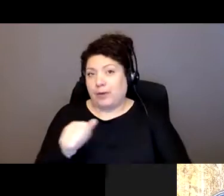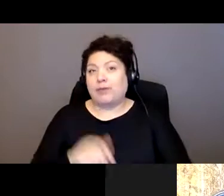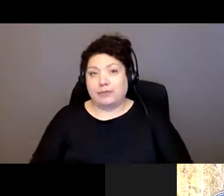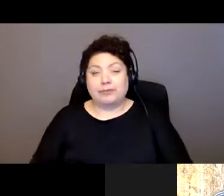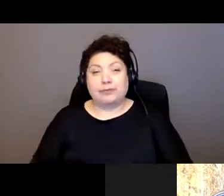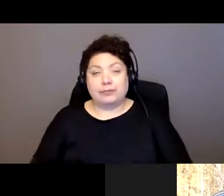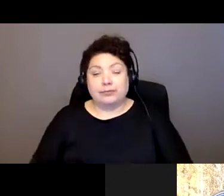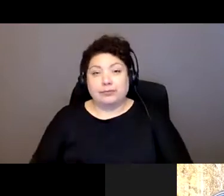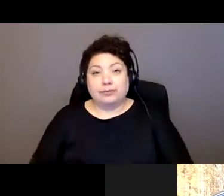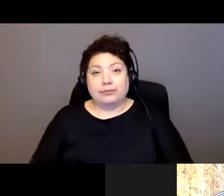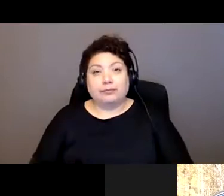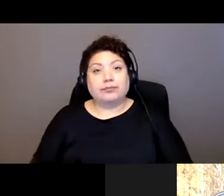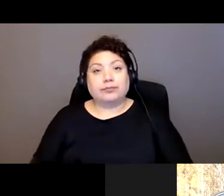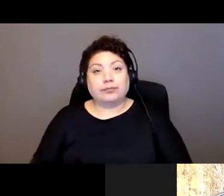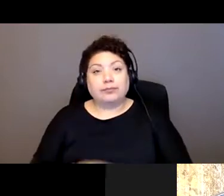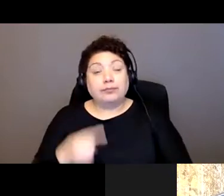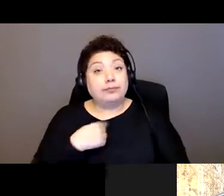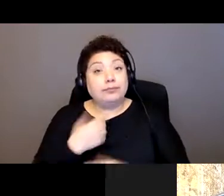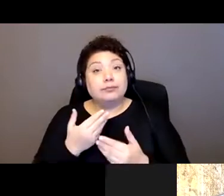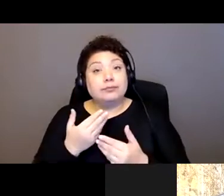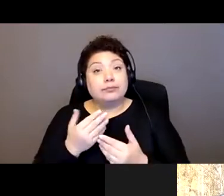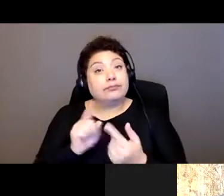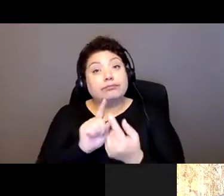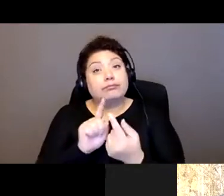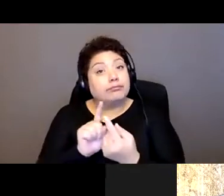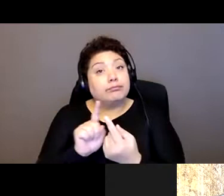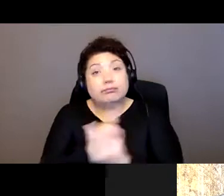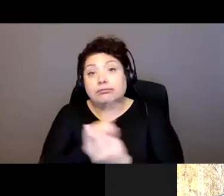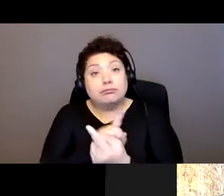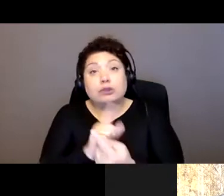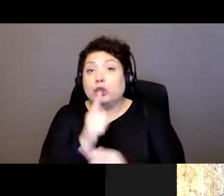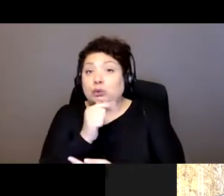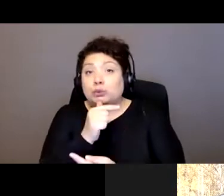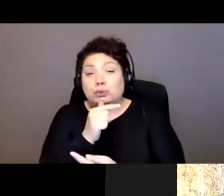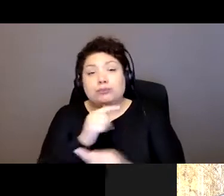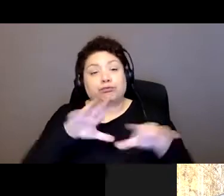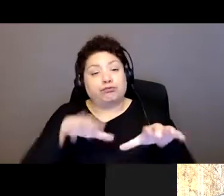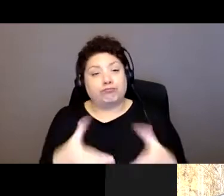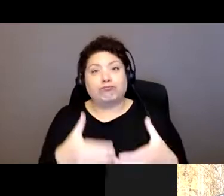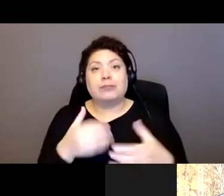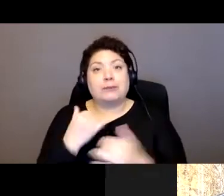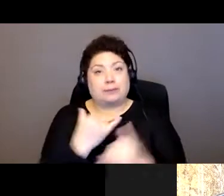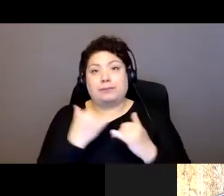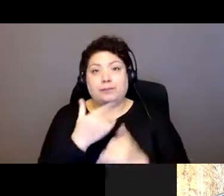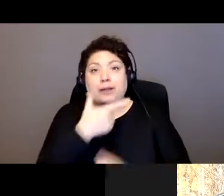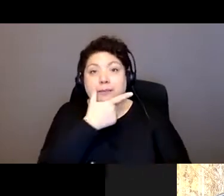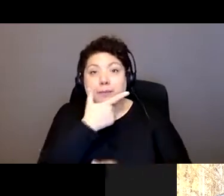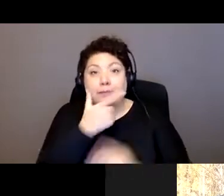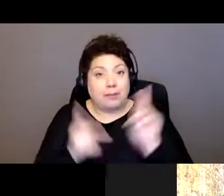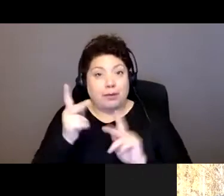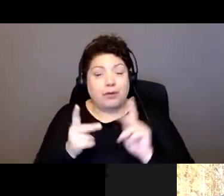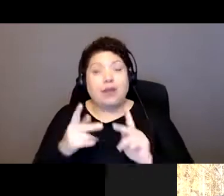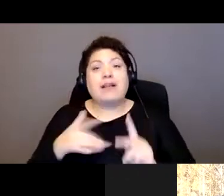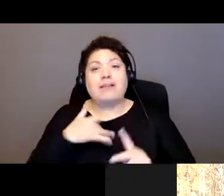And I just kind of hang out with the crowd of lesbian people where I felt